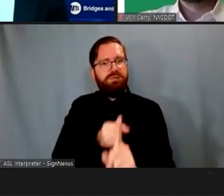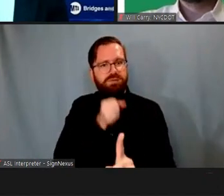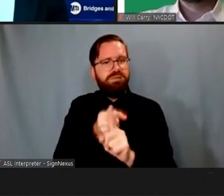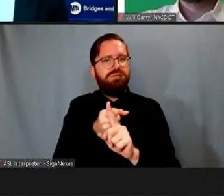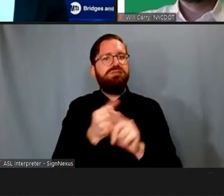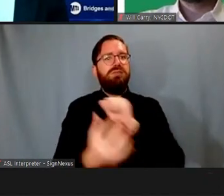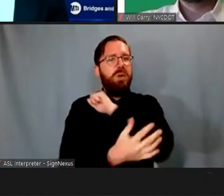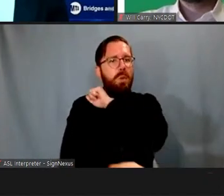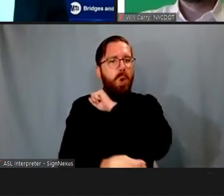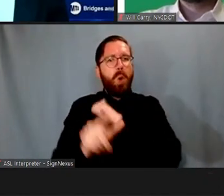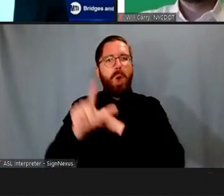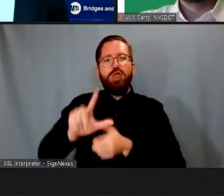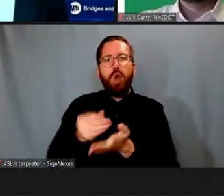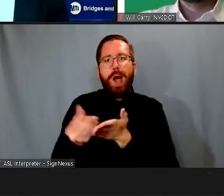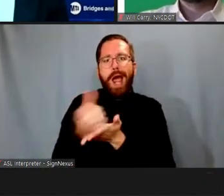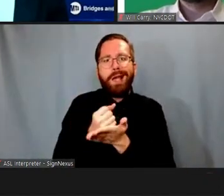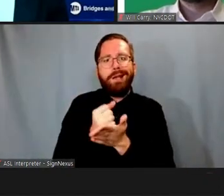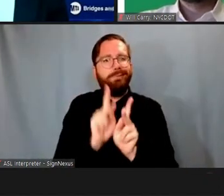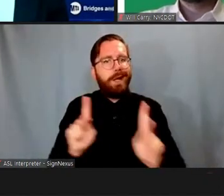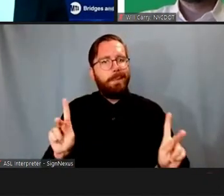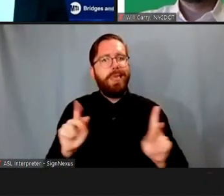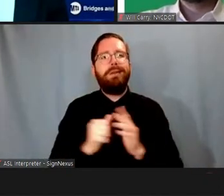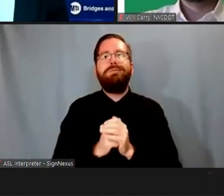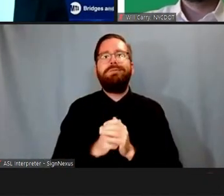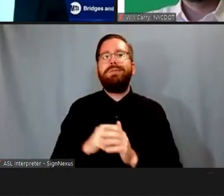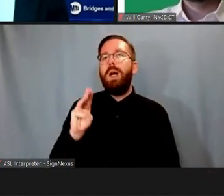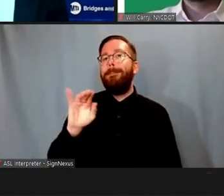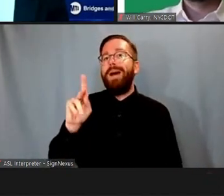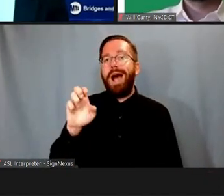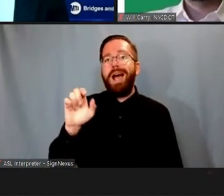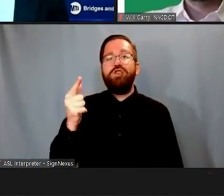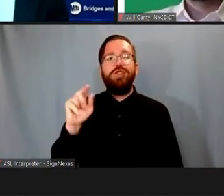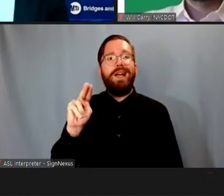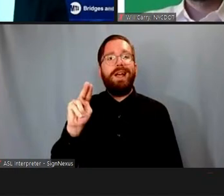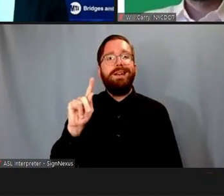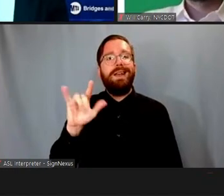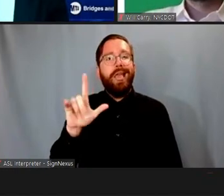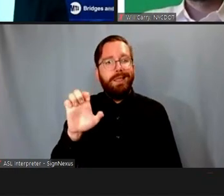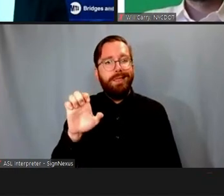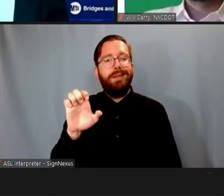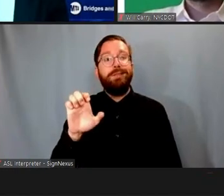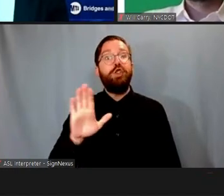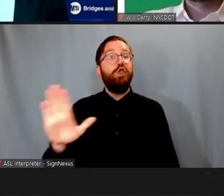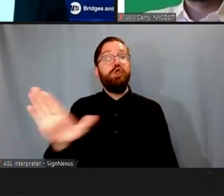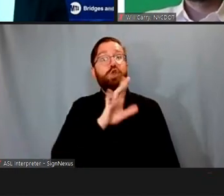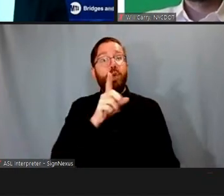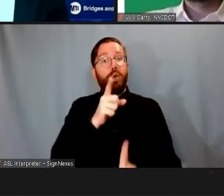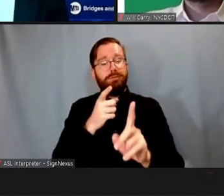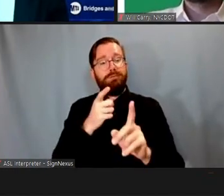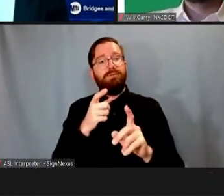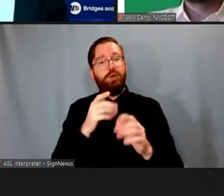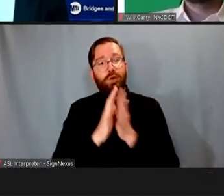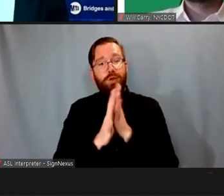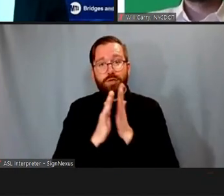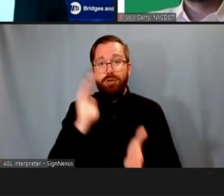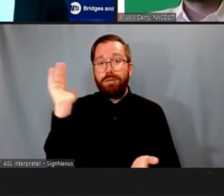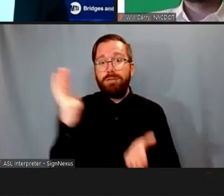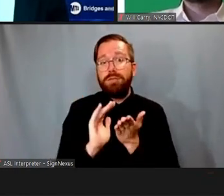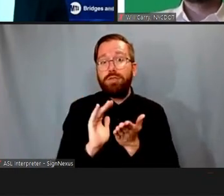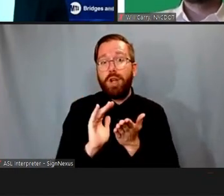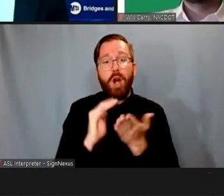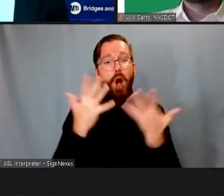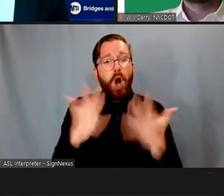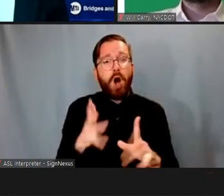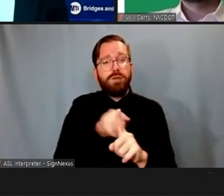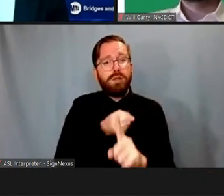income individuals mike gentile pointed out earlier your target congestion reduction has already been reached because covet because of covet in the